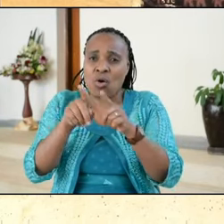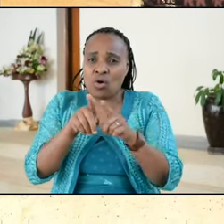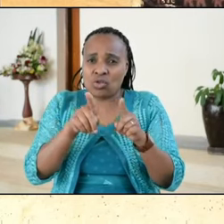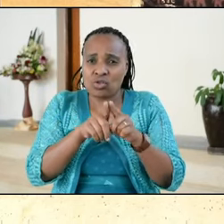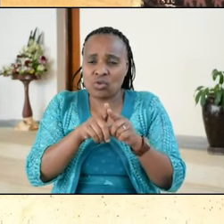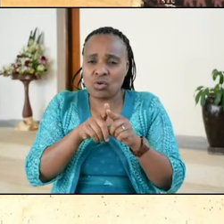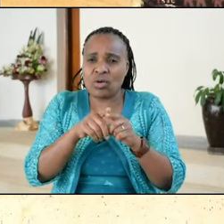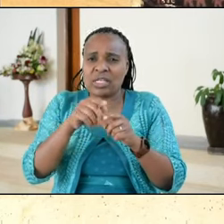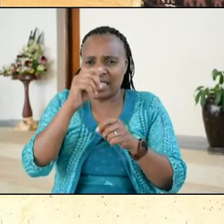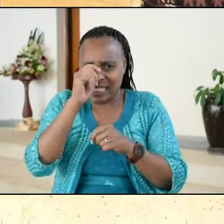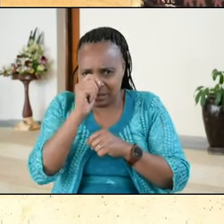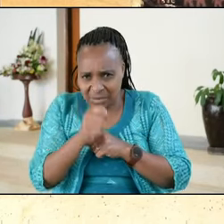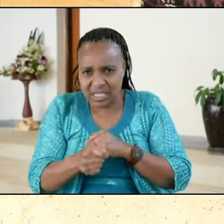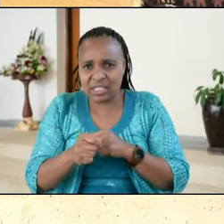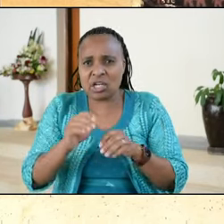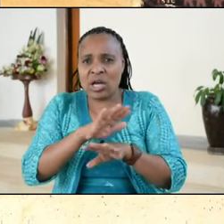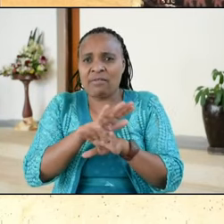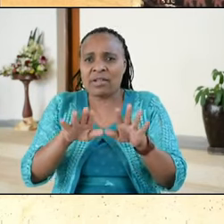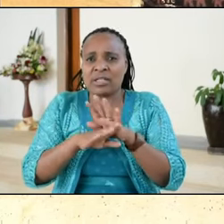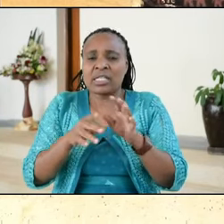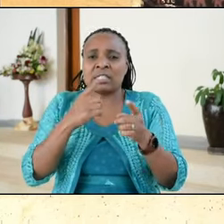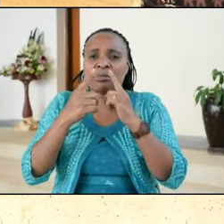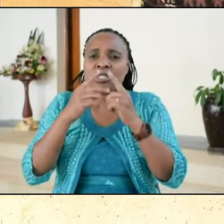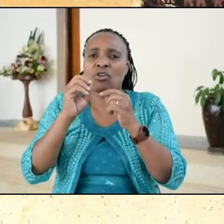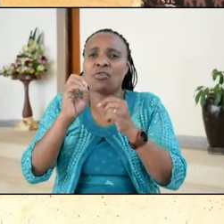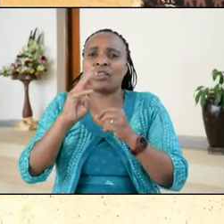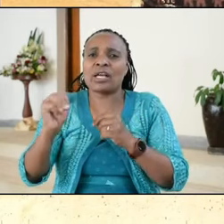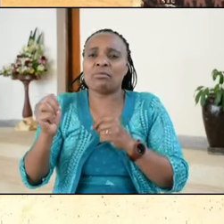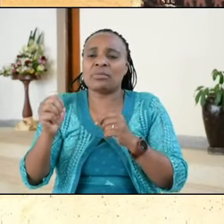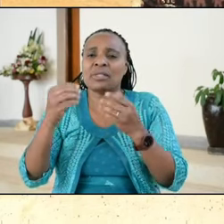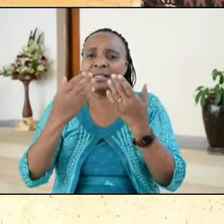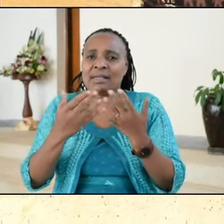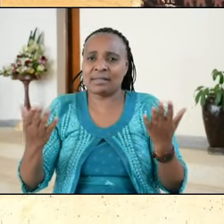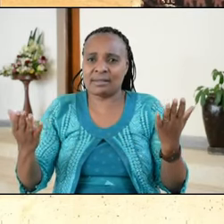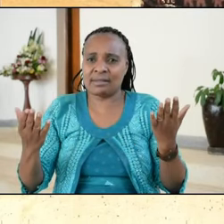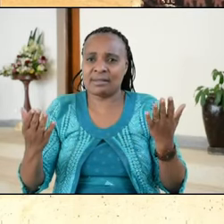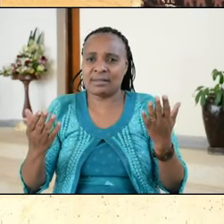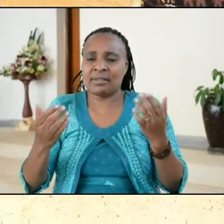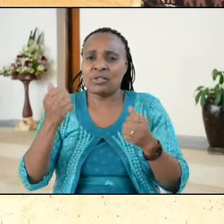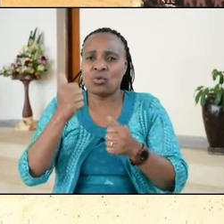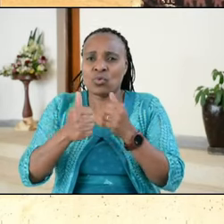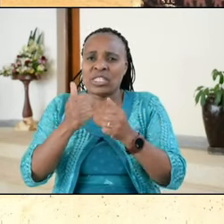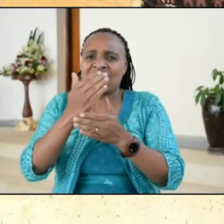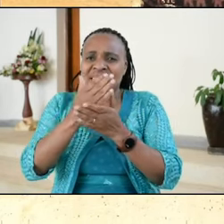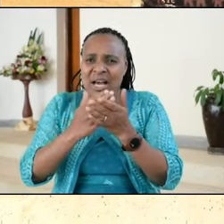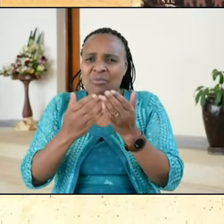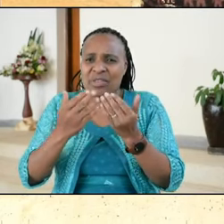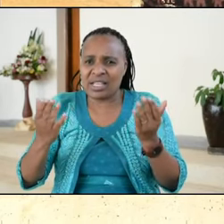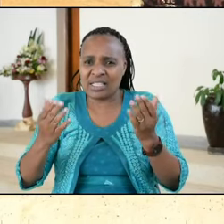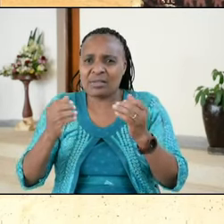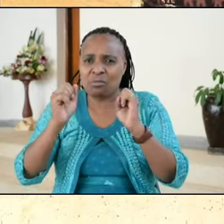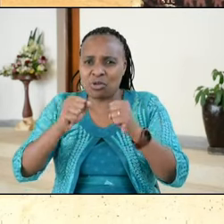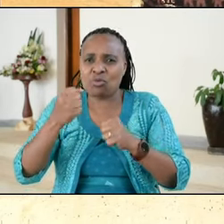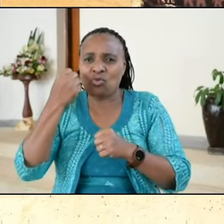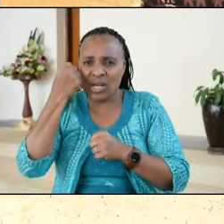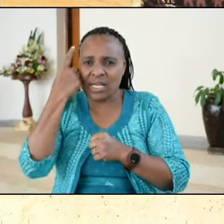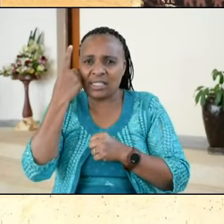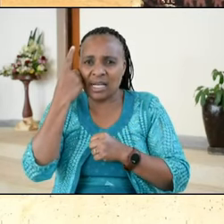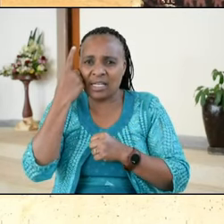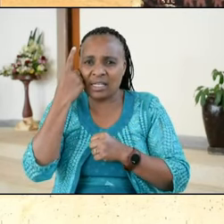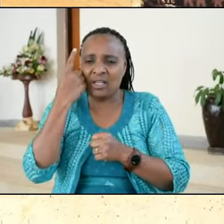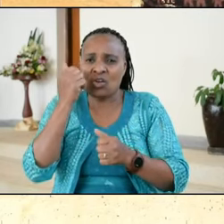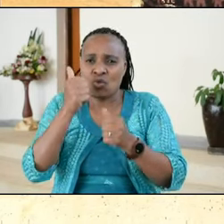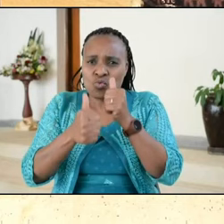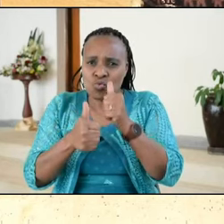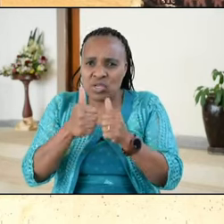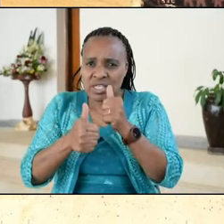his epistles, speaking in them of these things, in which are some things hard to understand, which